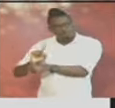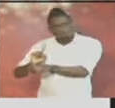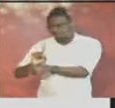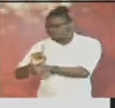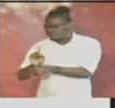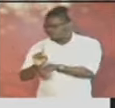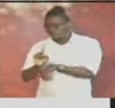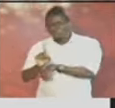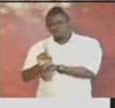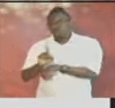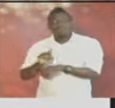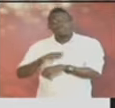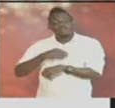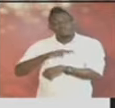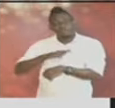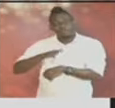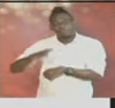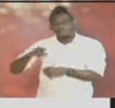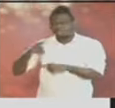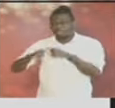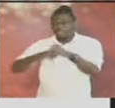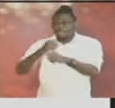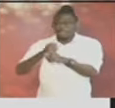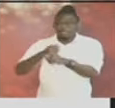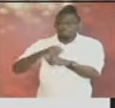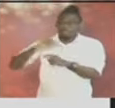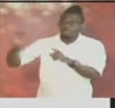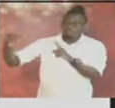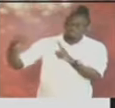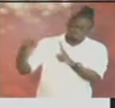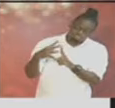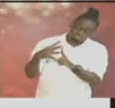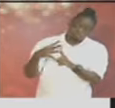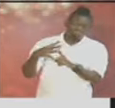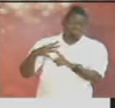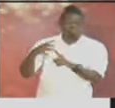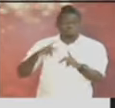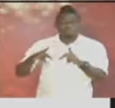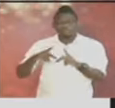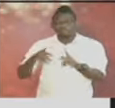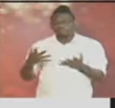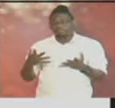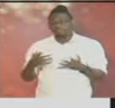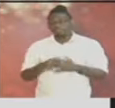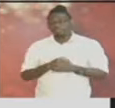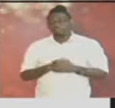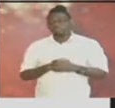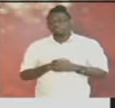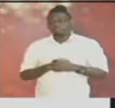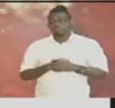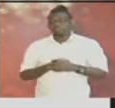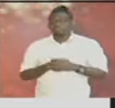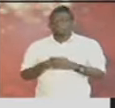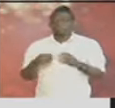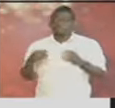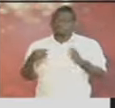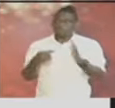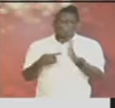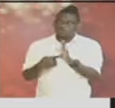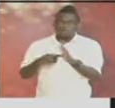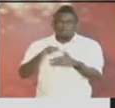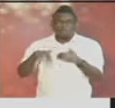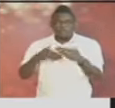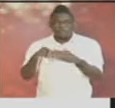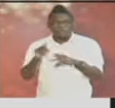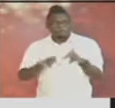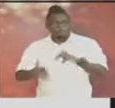of impacts. So really identifying all of these persons would have been impacted in some way